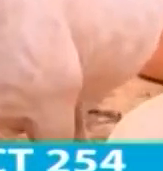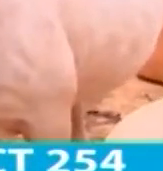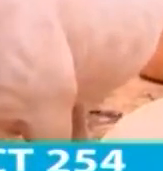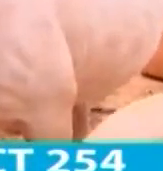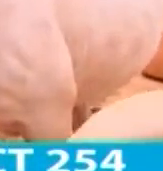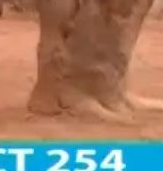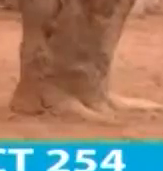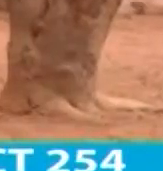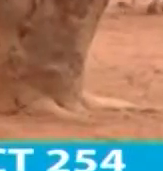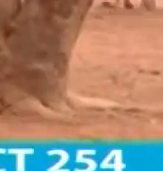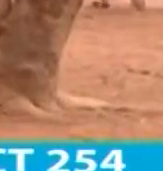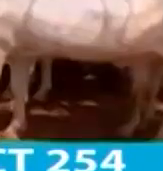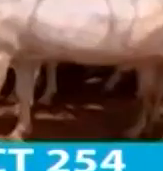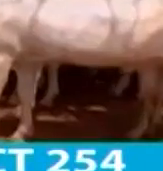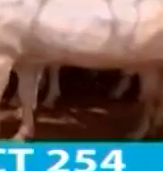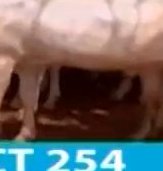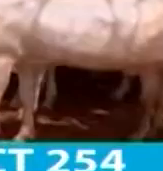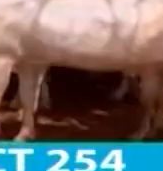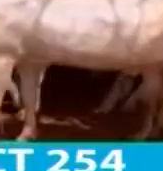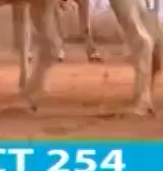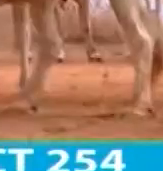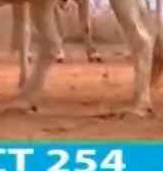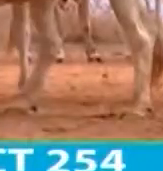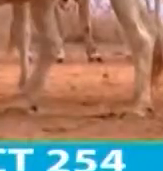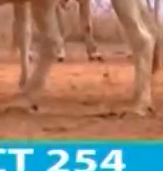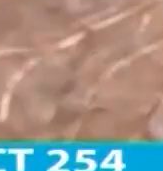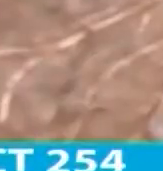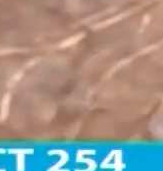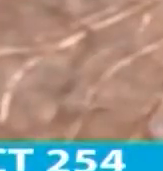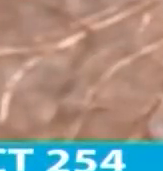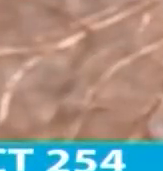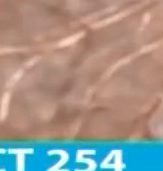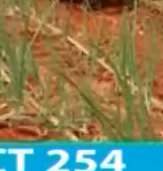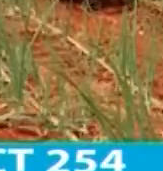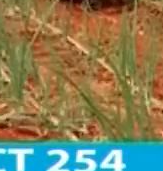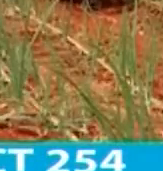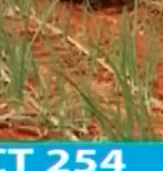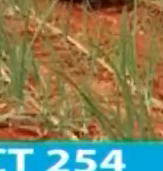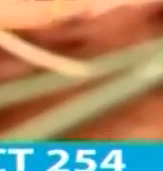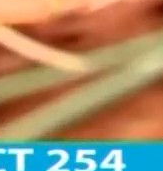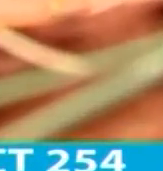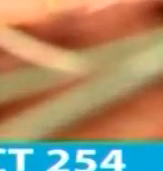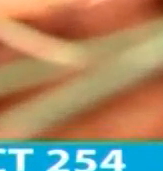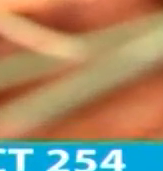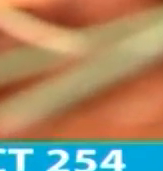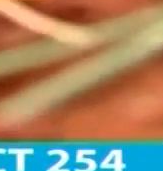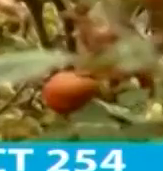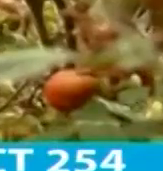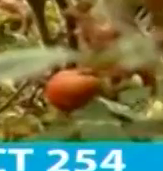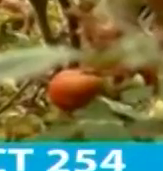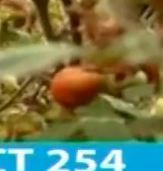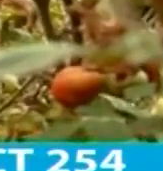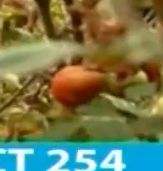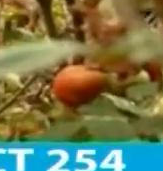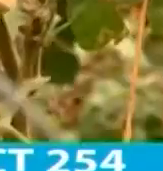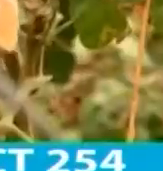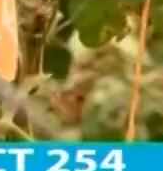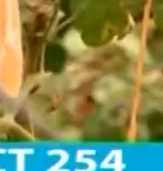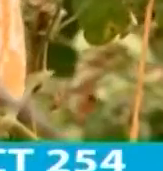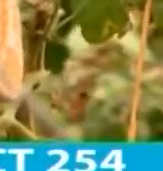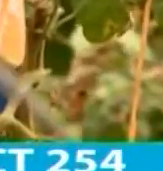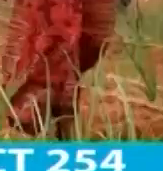The livestock keepers of the arid lands in northern Kenya who have now embraced farming